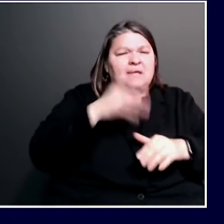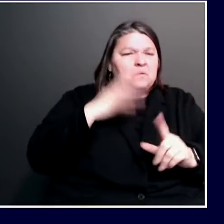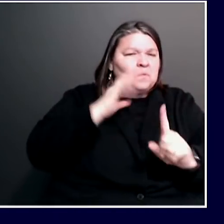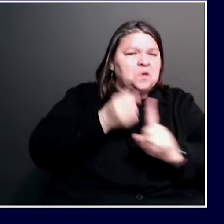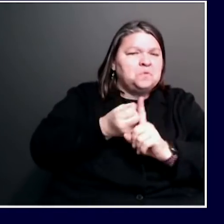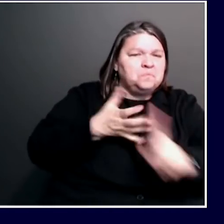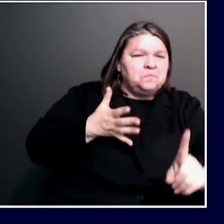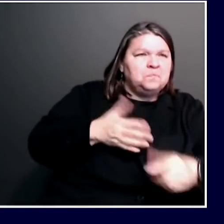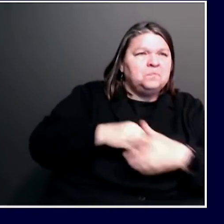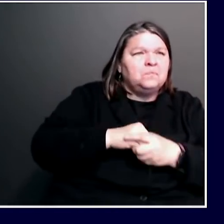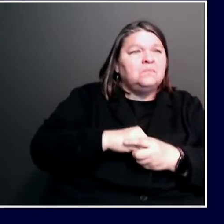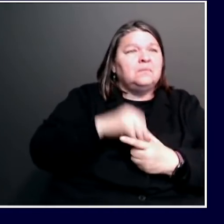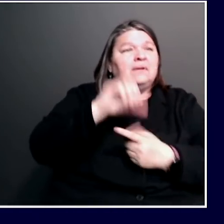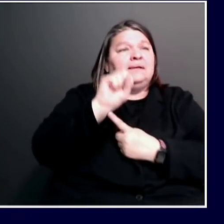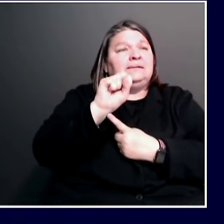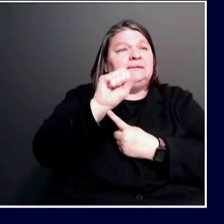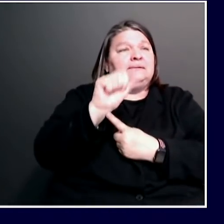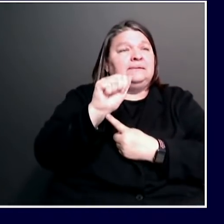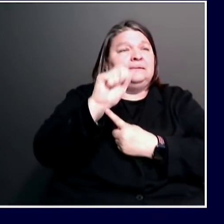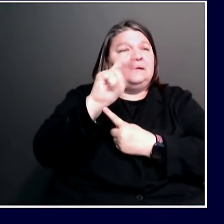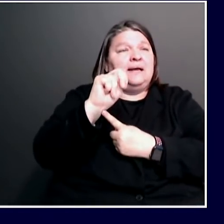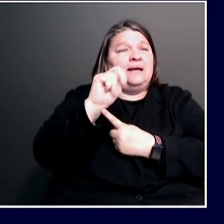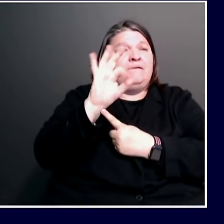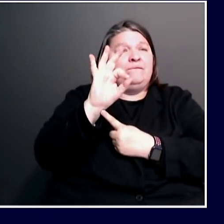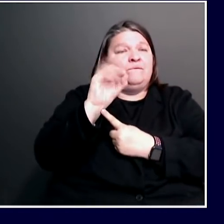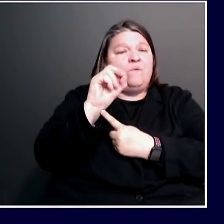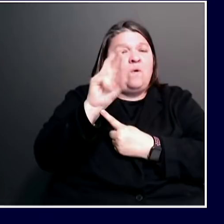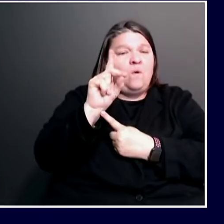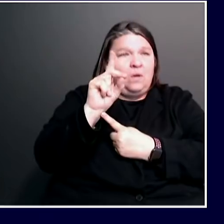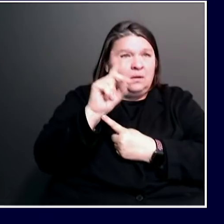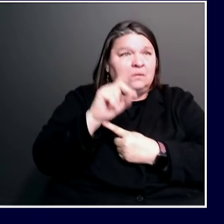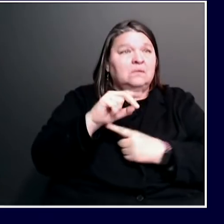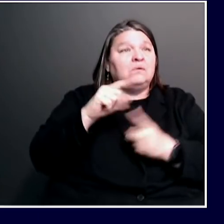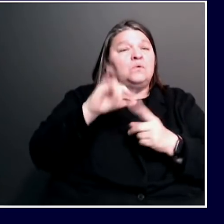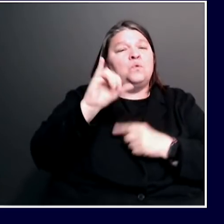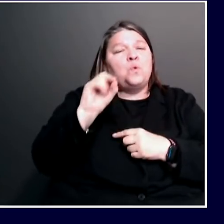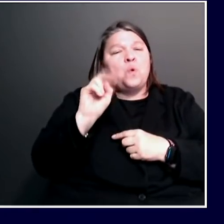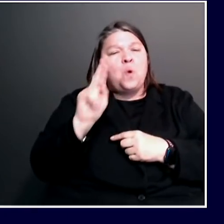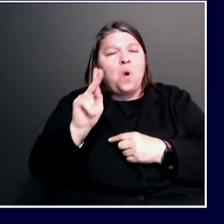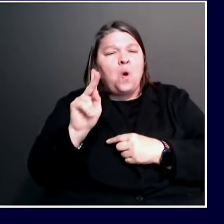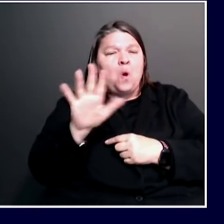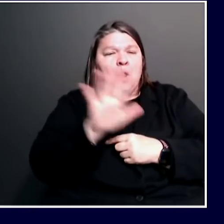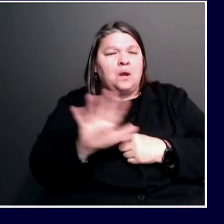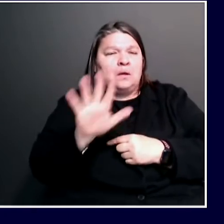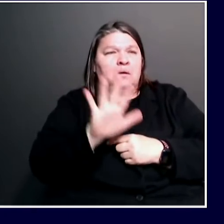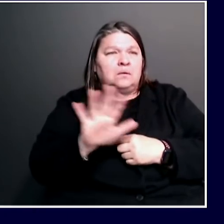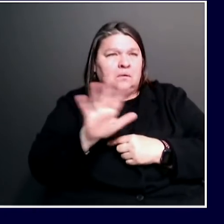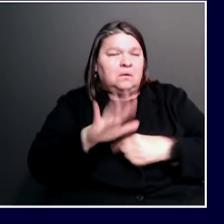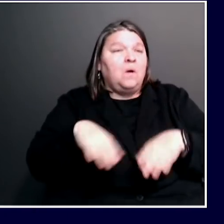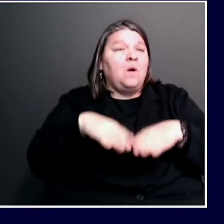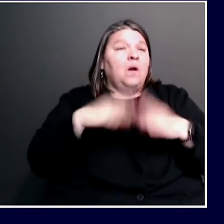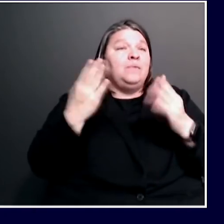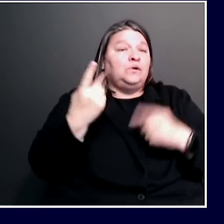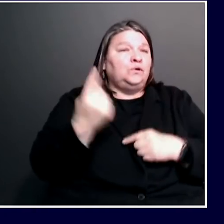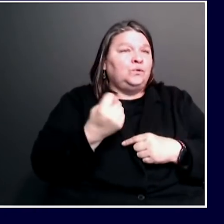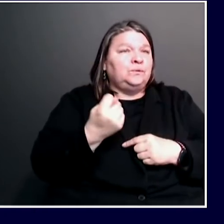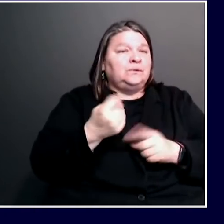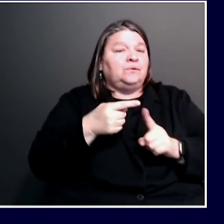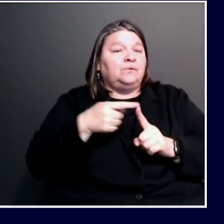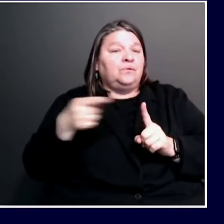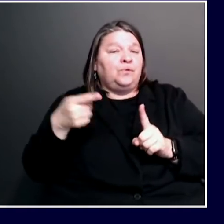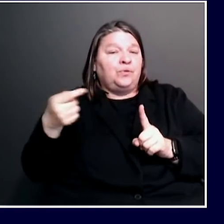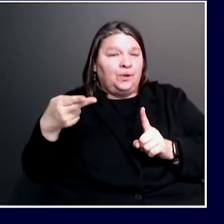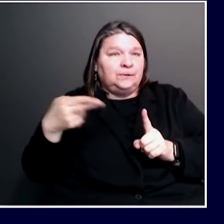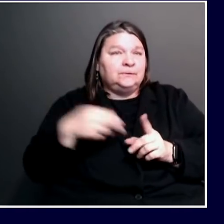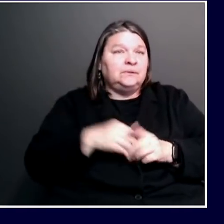Sanford, operated by the York County EMA, is open Tuesday and Thursday from 1 p.m. to 7 p.m.